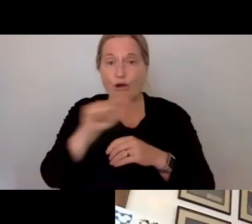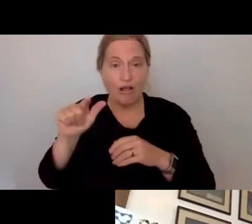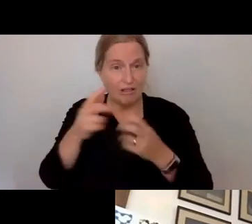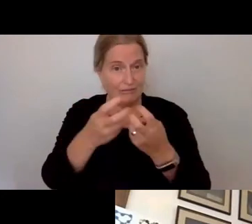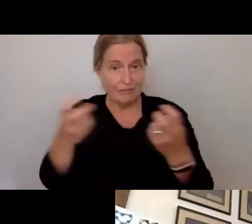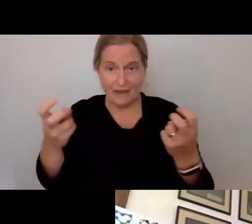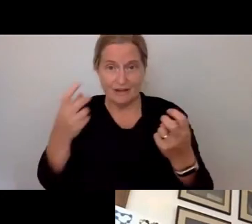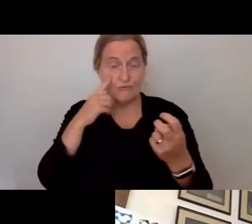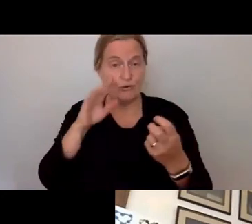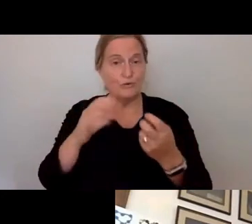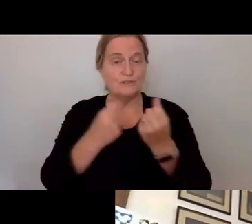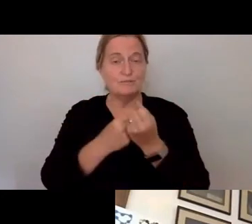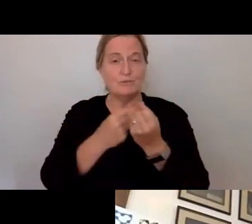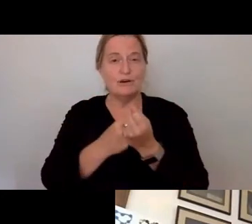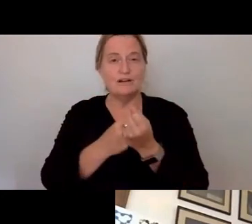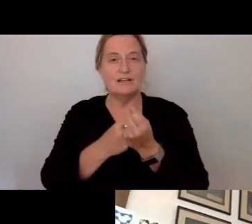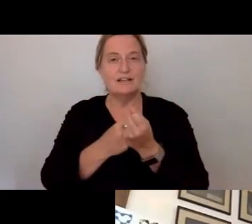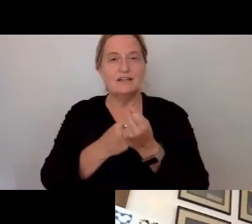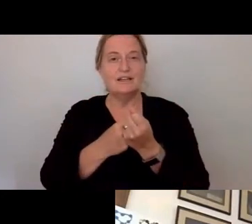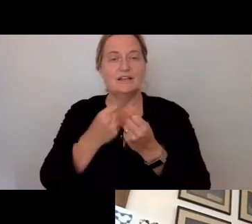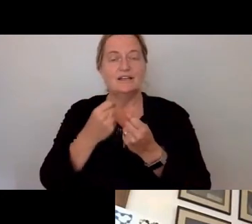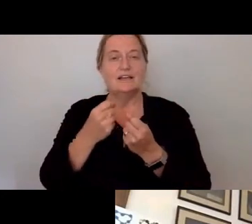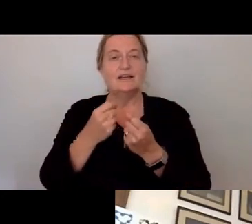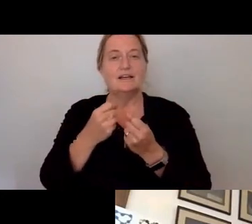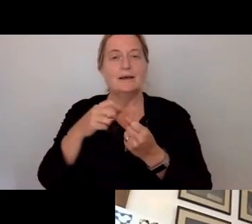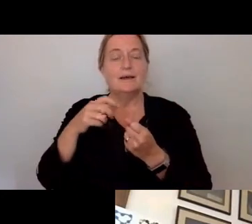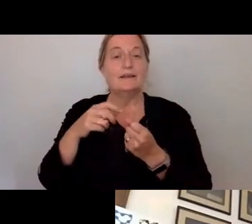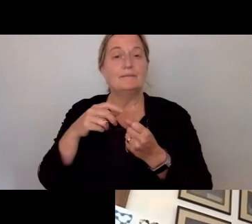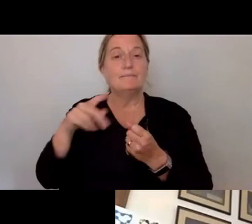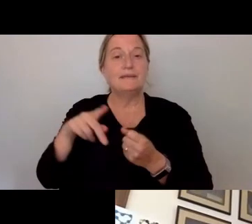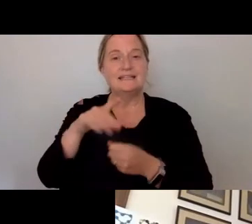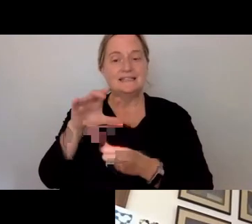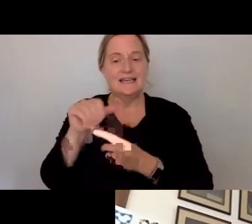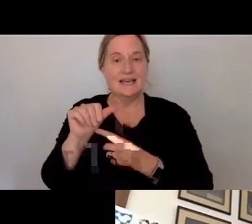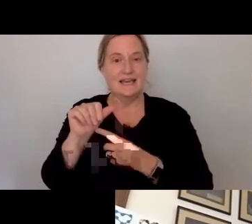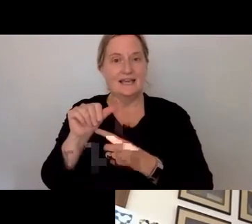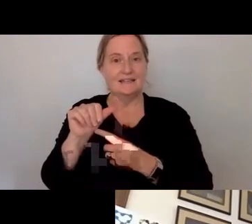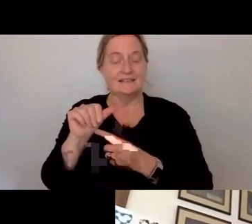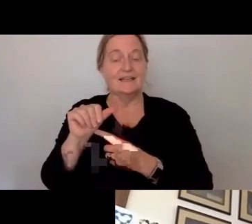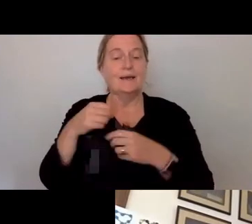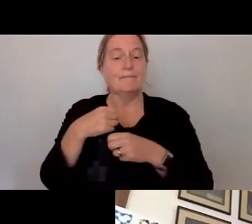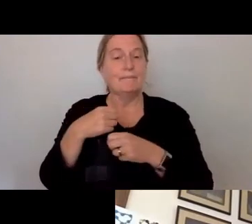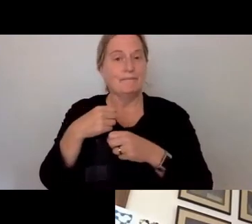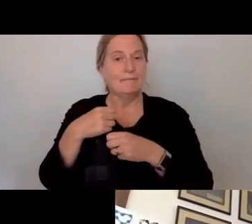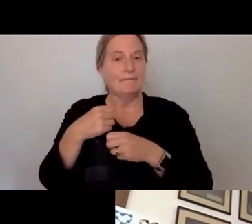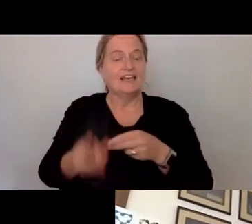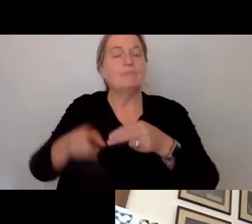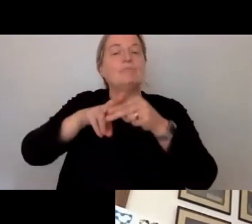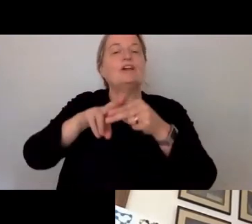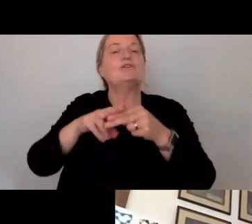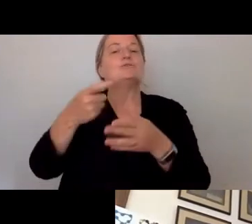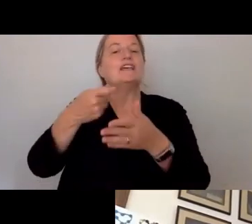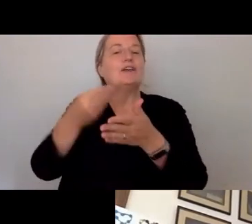do folks understand that making PCAs a livable career choice is a lot cheaper than going back to the days of housing people with disabilities in